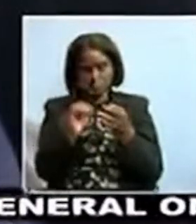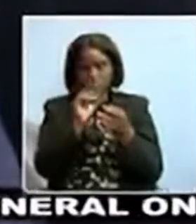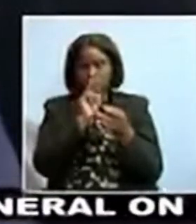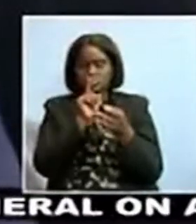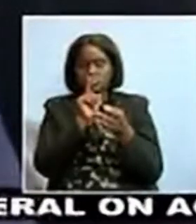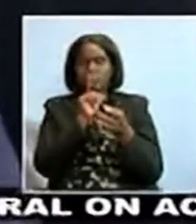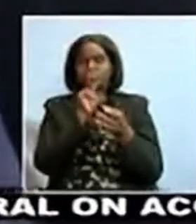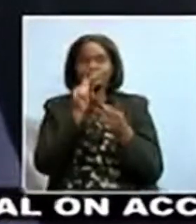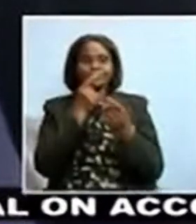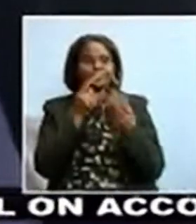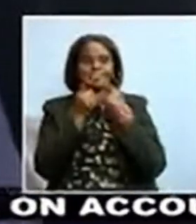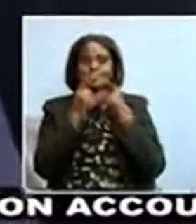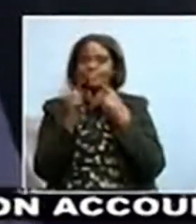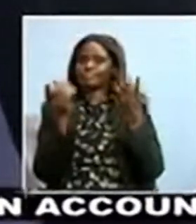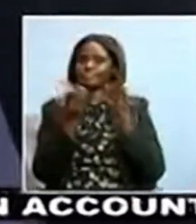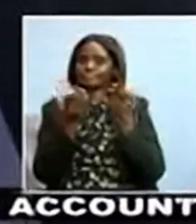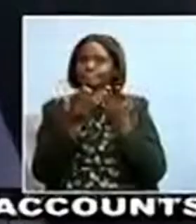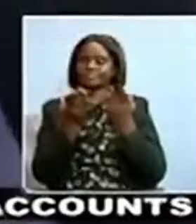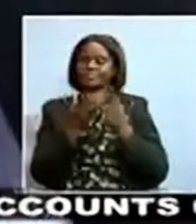to.